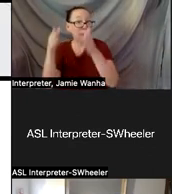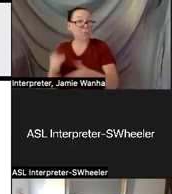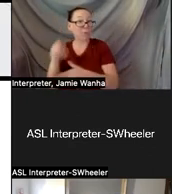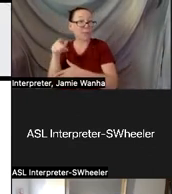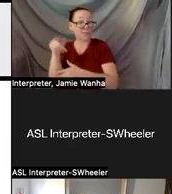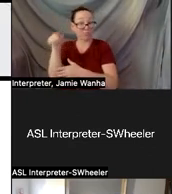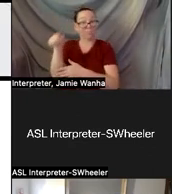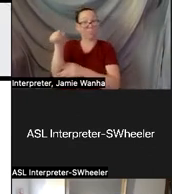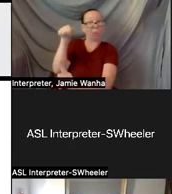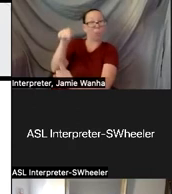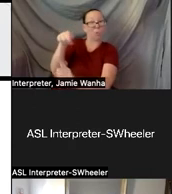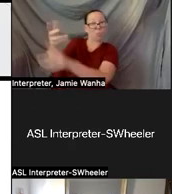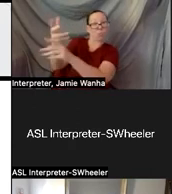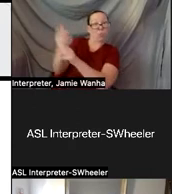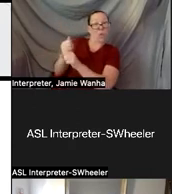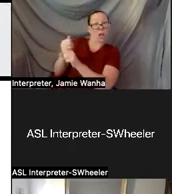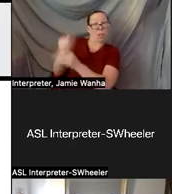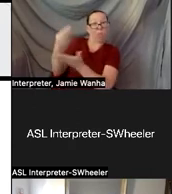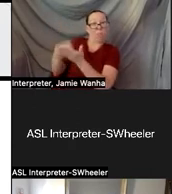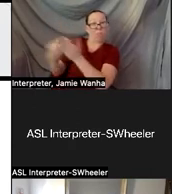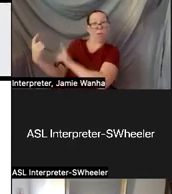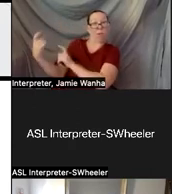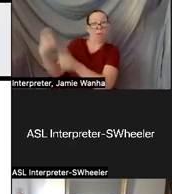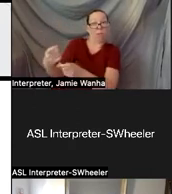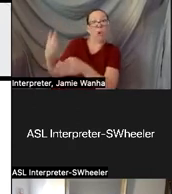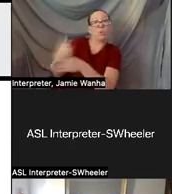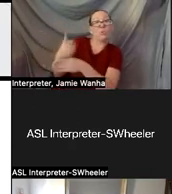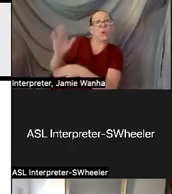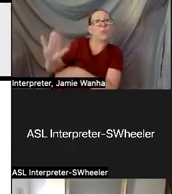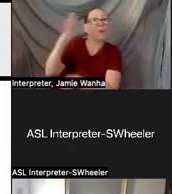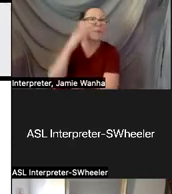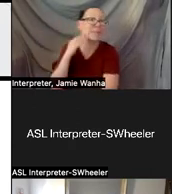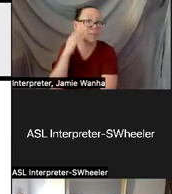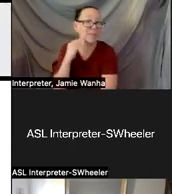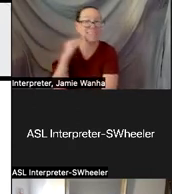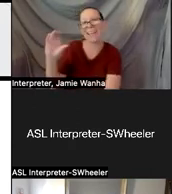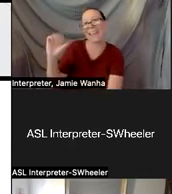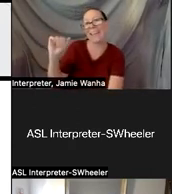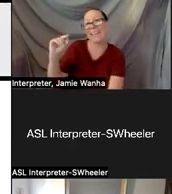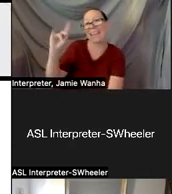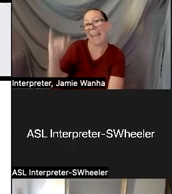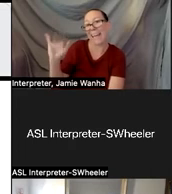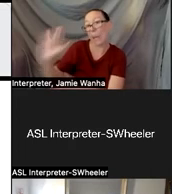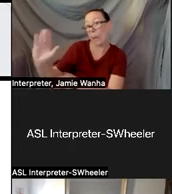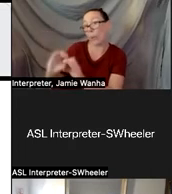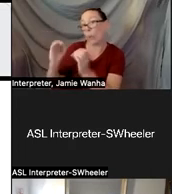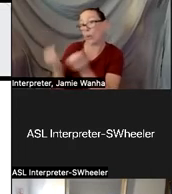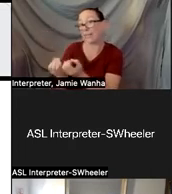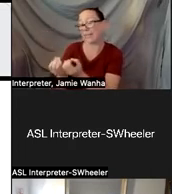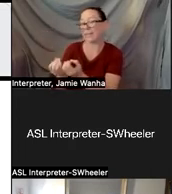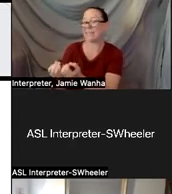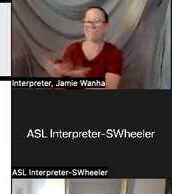awards share their experience, and fortunately Candy's organization and Candy have had